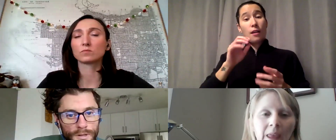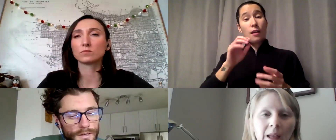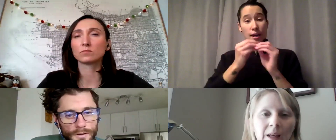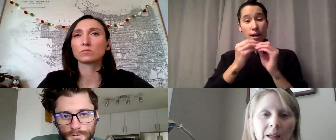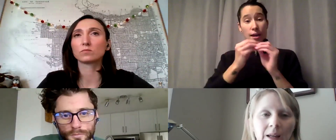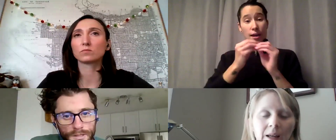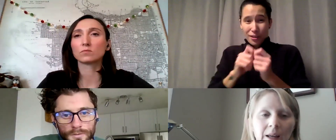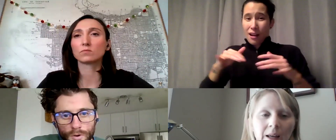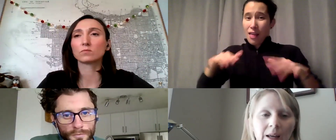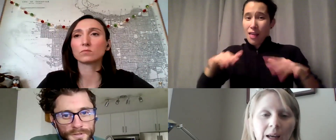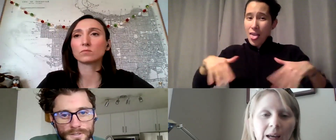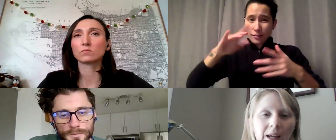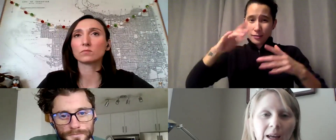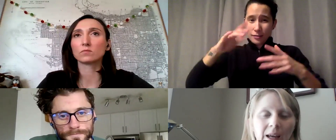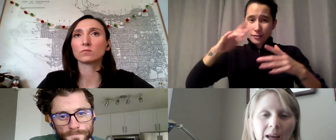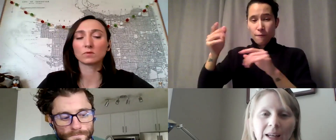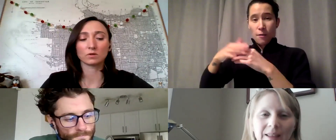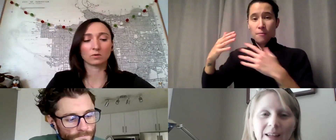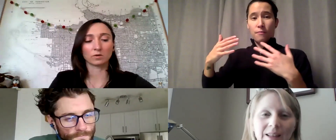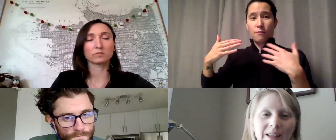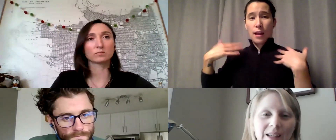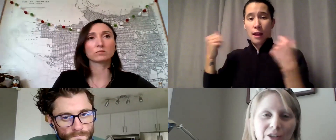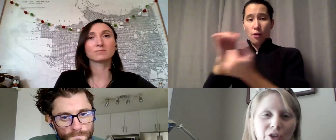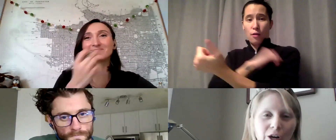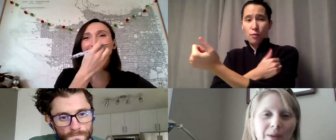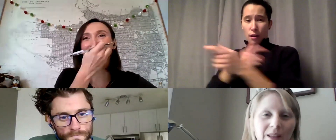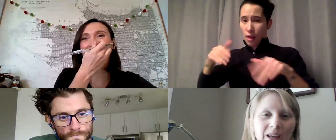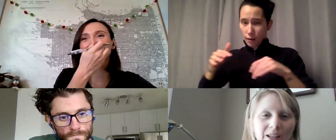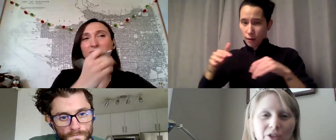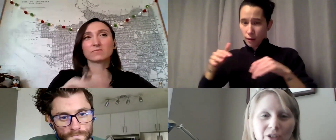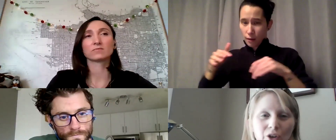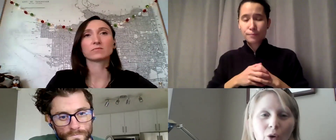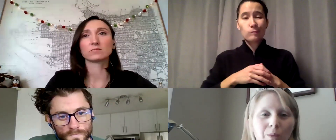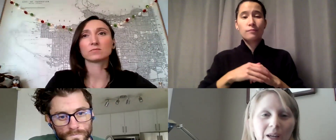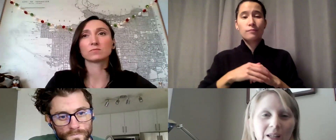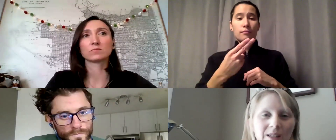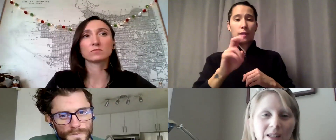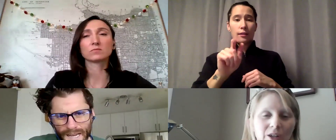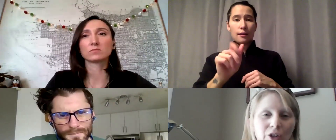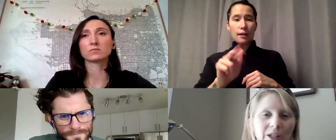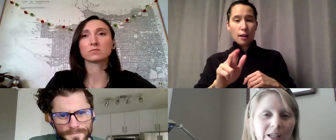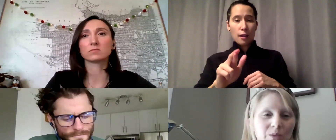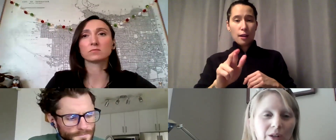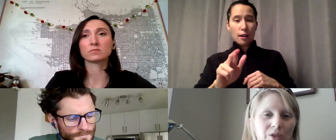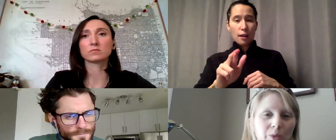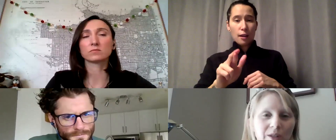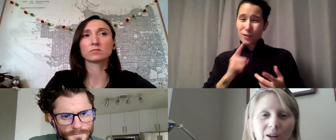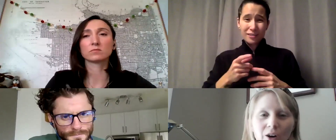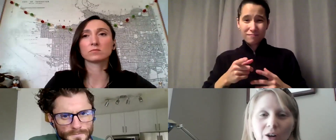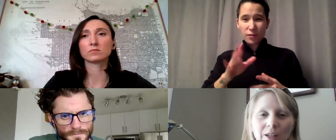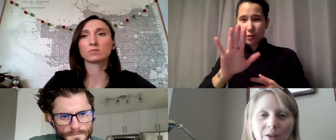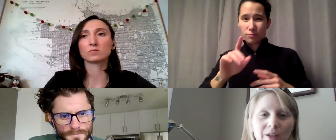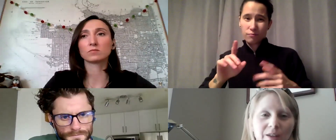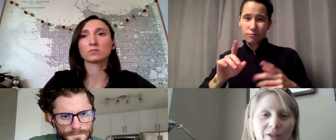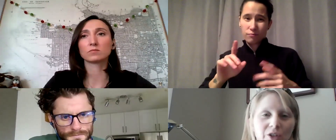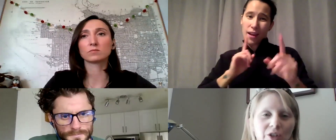out really hopefully soon. And in the interim, the answer is no, because curling is one of those sports that are